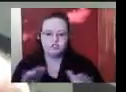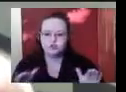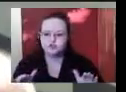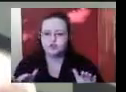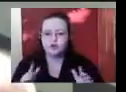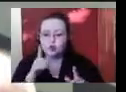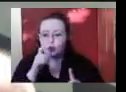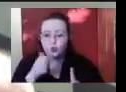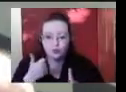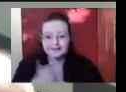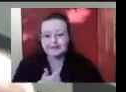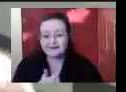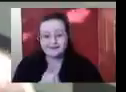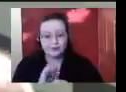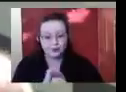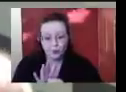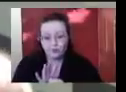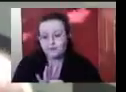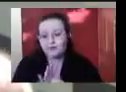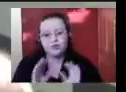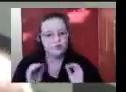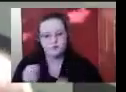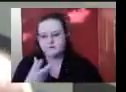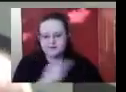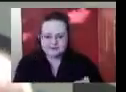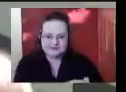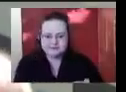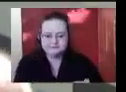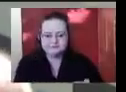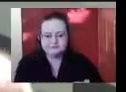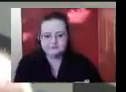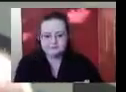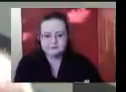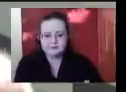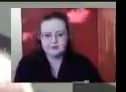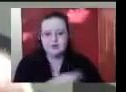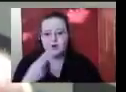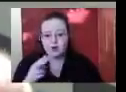are reported on our dashboard, which can be accessed by visiting